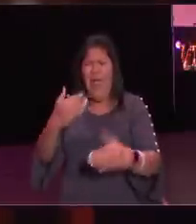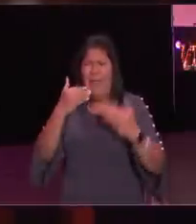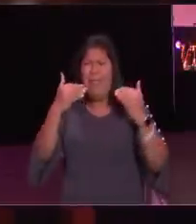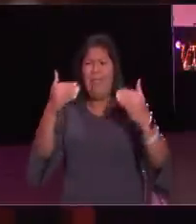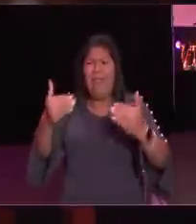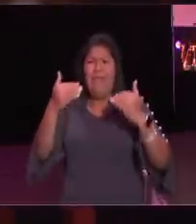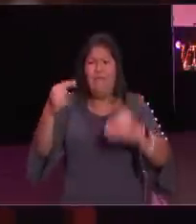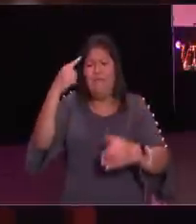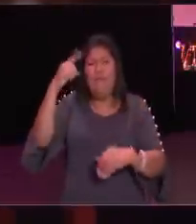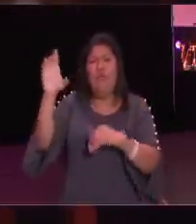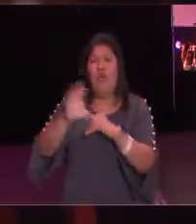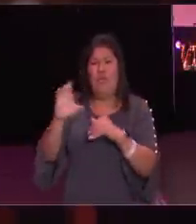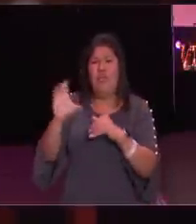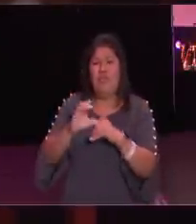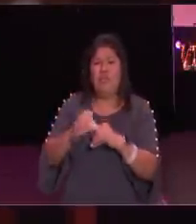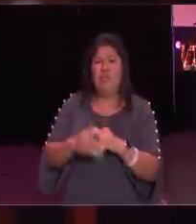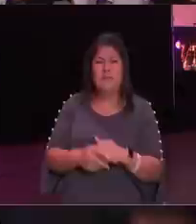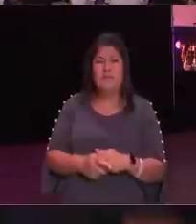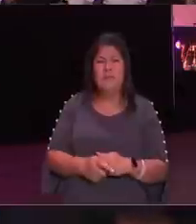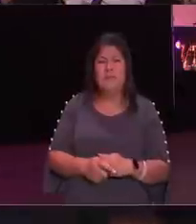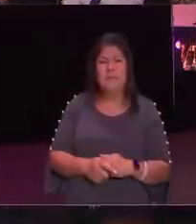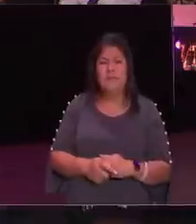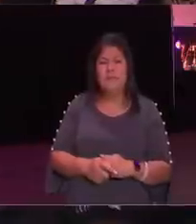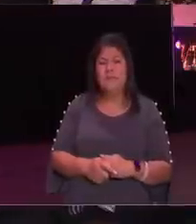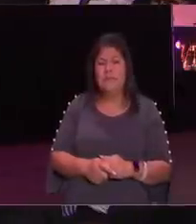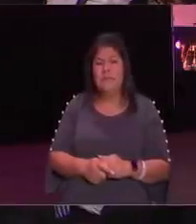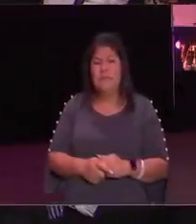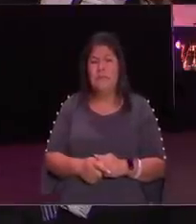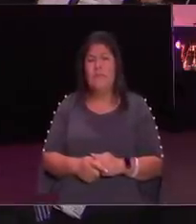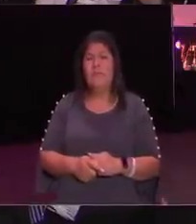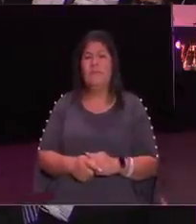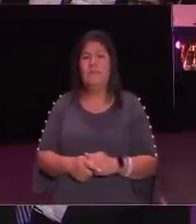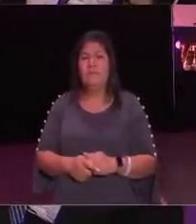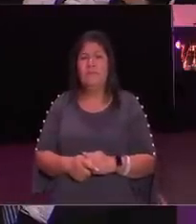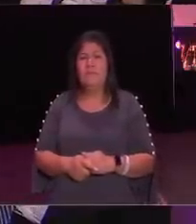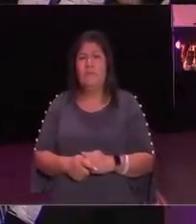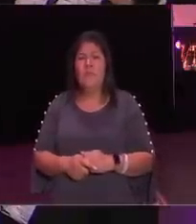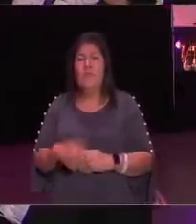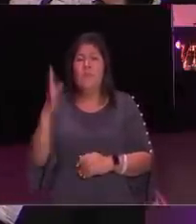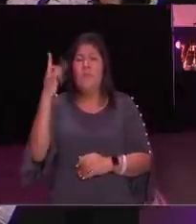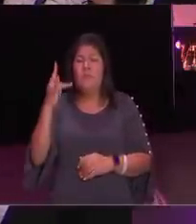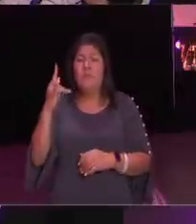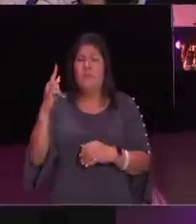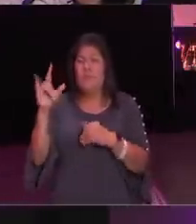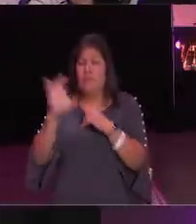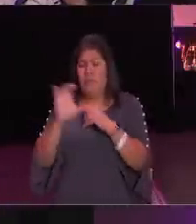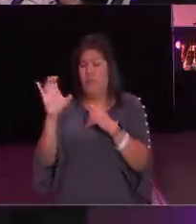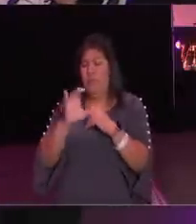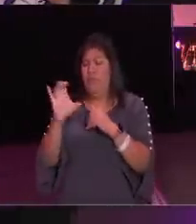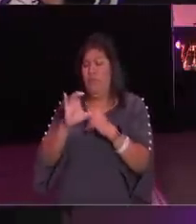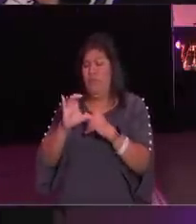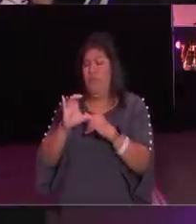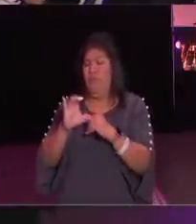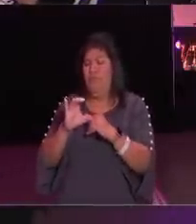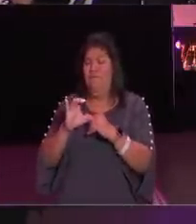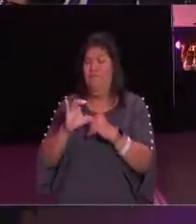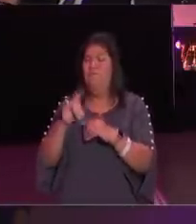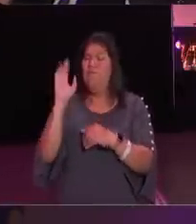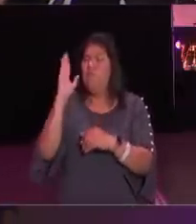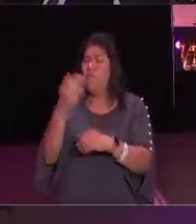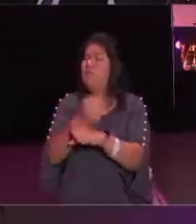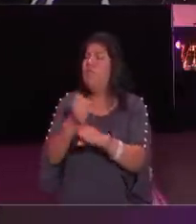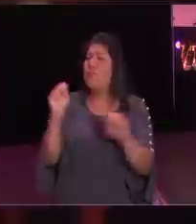said, I'm grateful for the church. because it's the church where you're going to